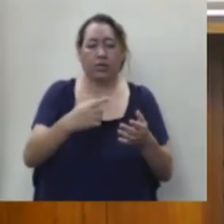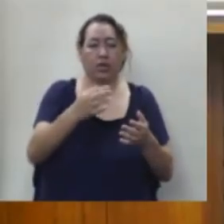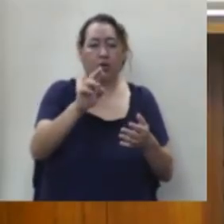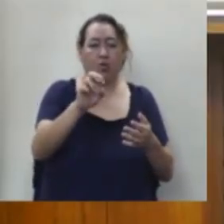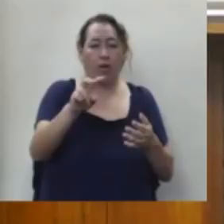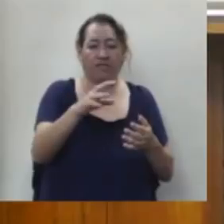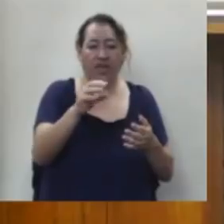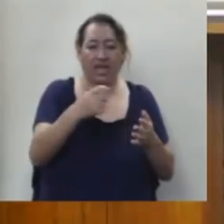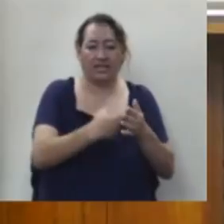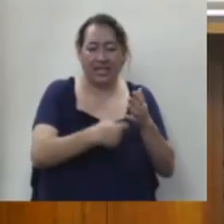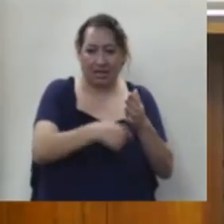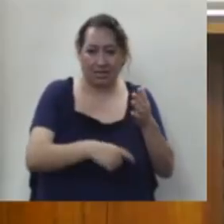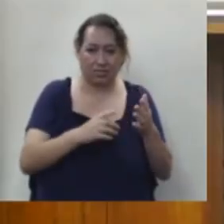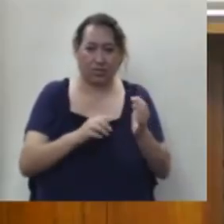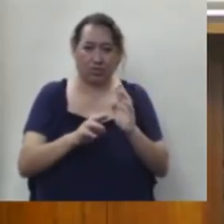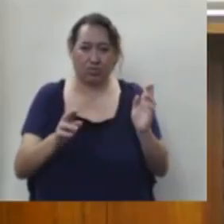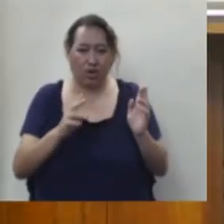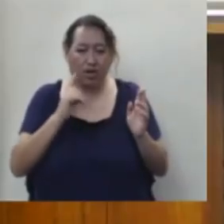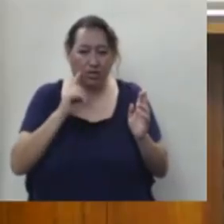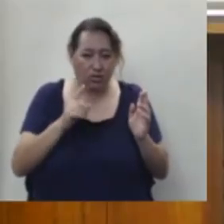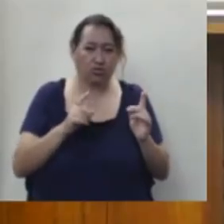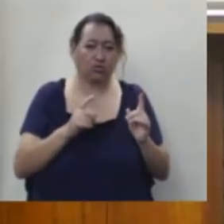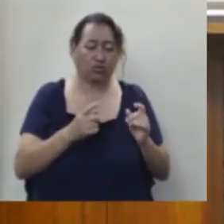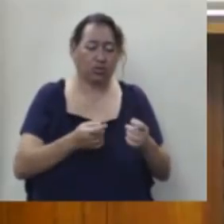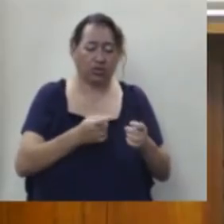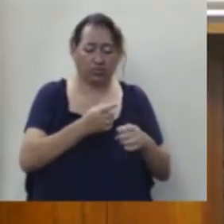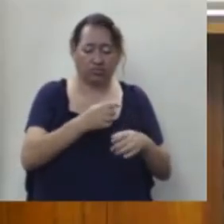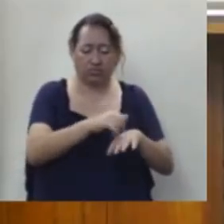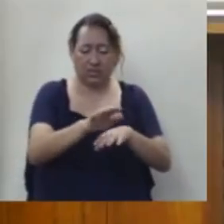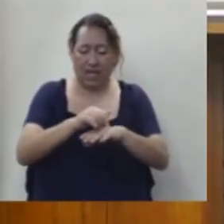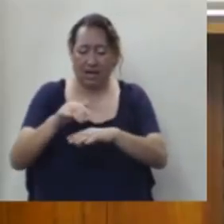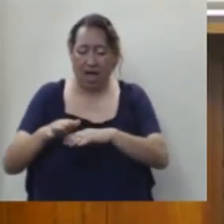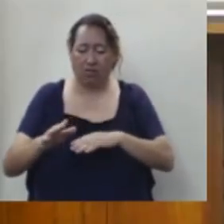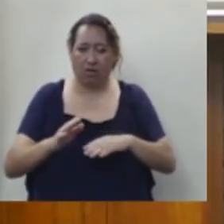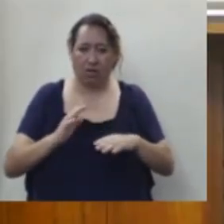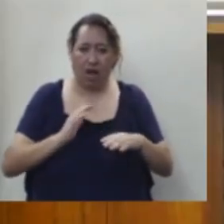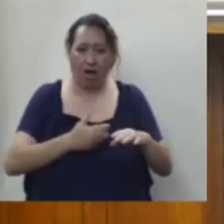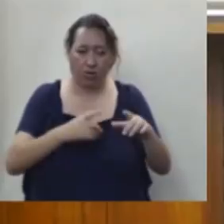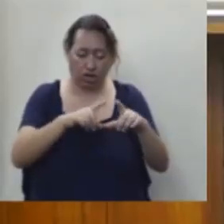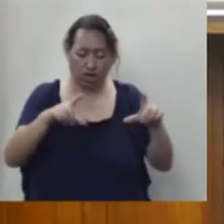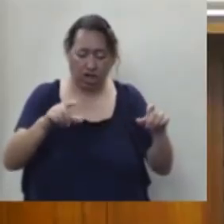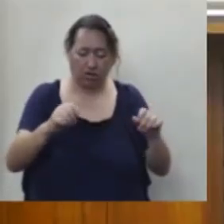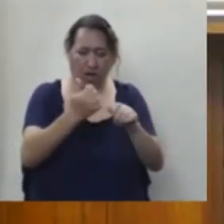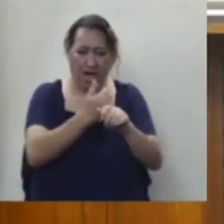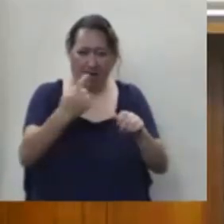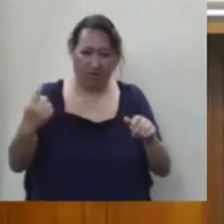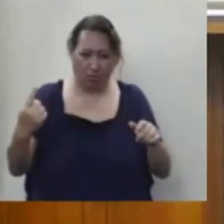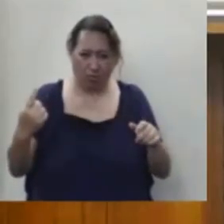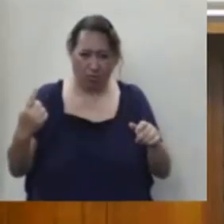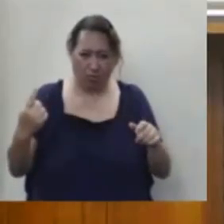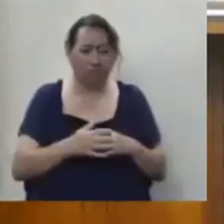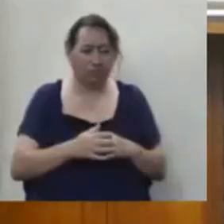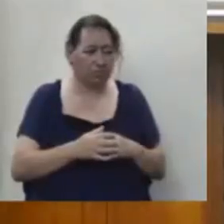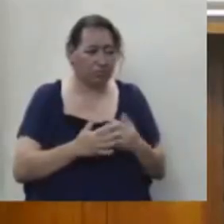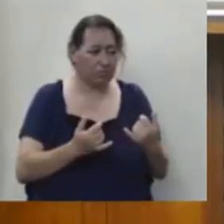economic disaster checks to everybody. My understanding and my information is that the